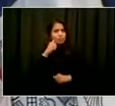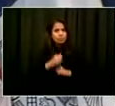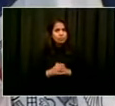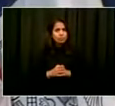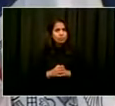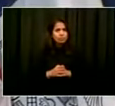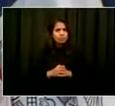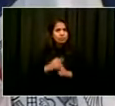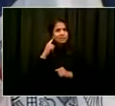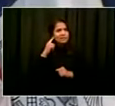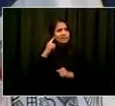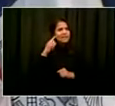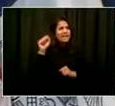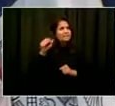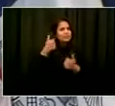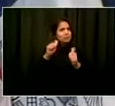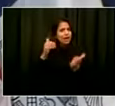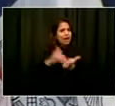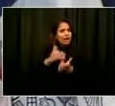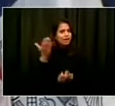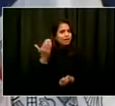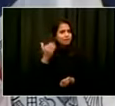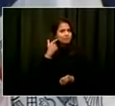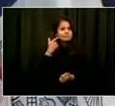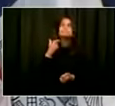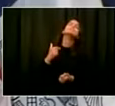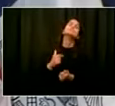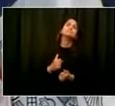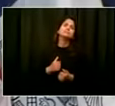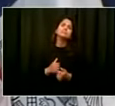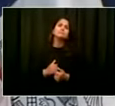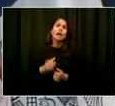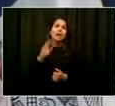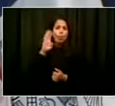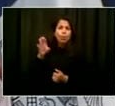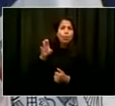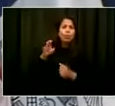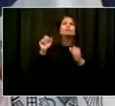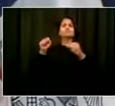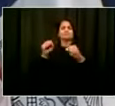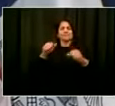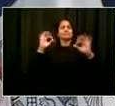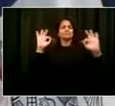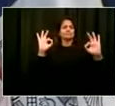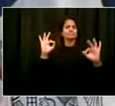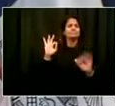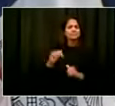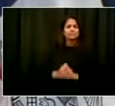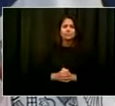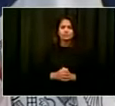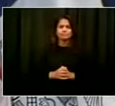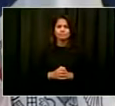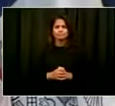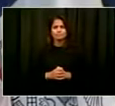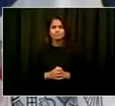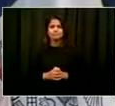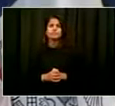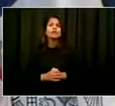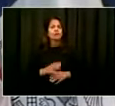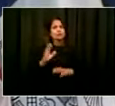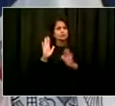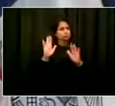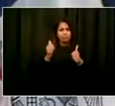Try again. Hello? Can you hear me? Now I can hear you. You got me. Great. Thanks. I wanted to go back